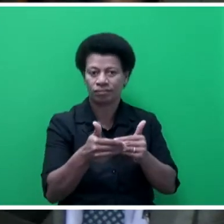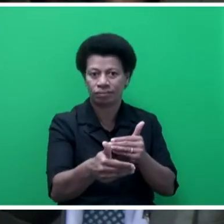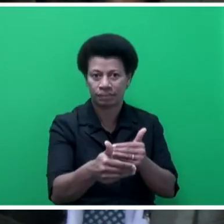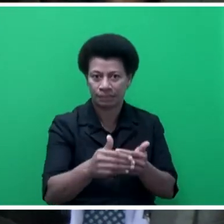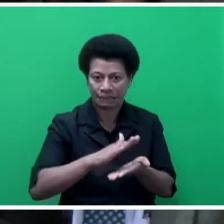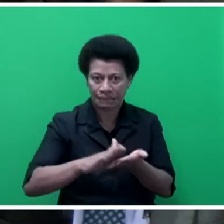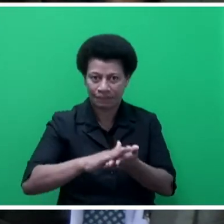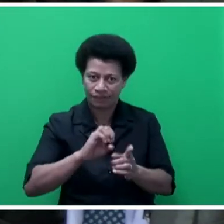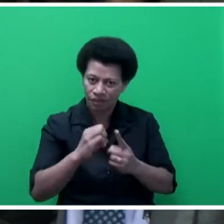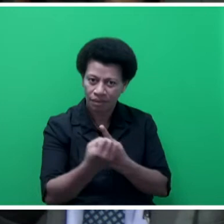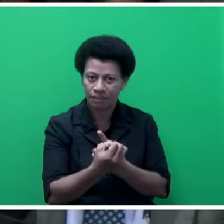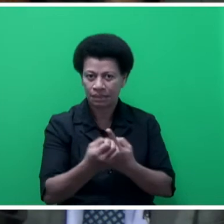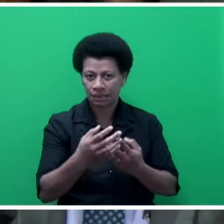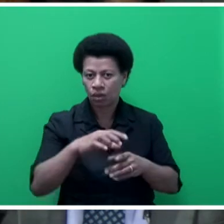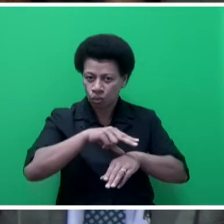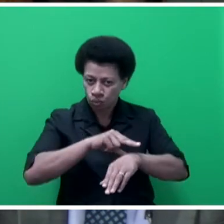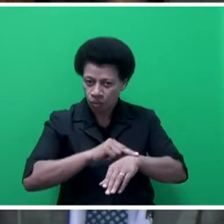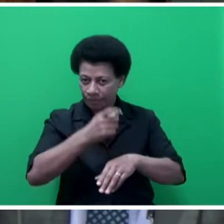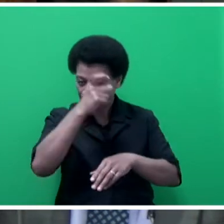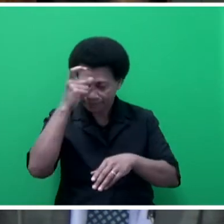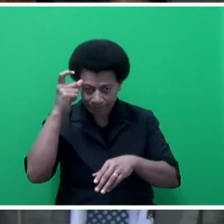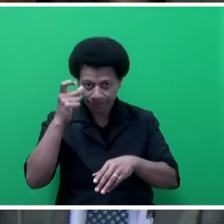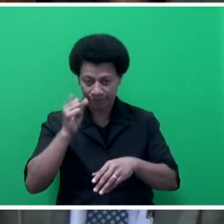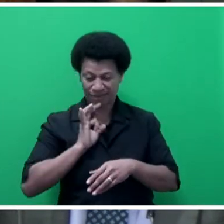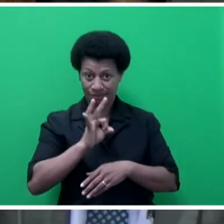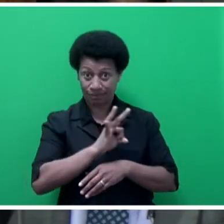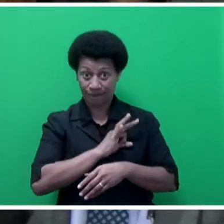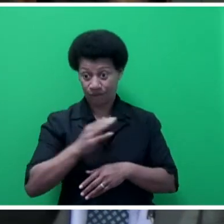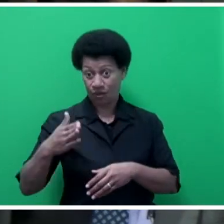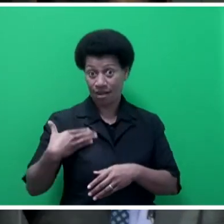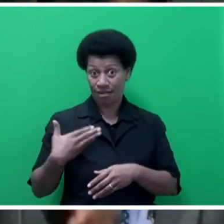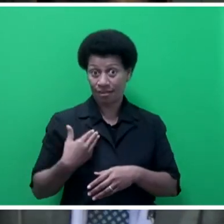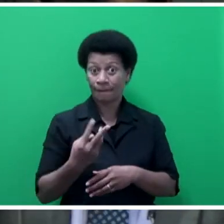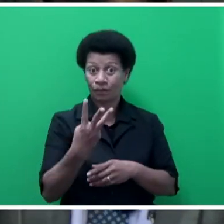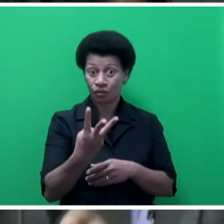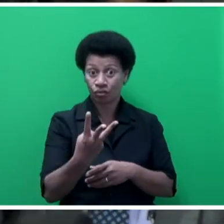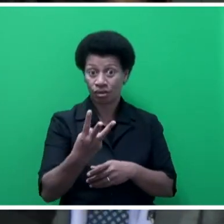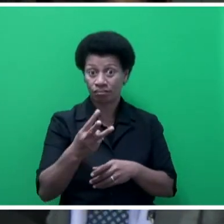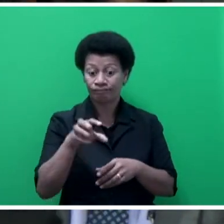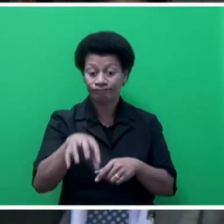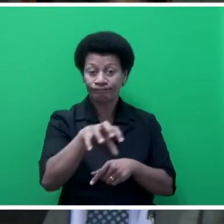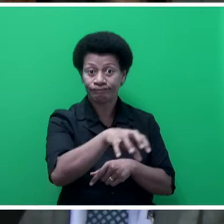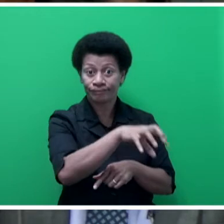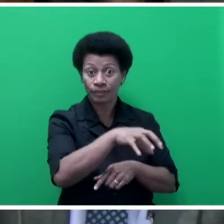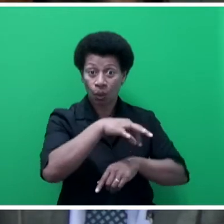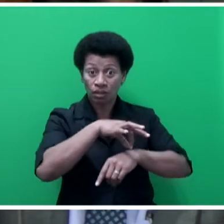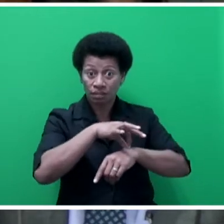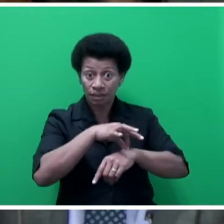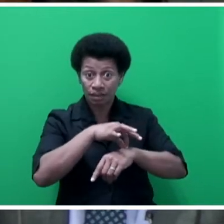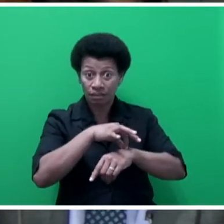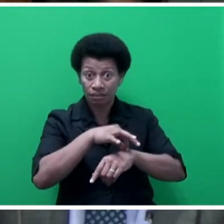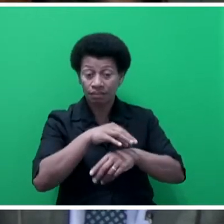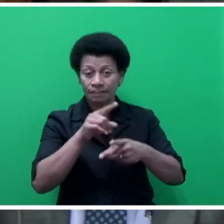and nurses and specialist staff from even the 3 main hospitals that have been deployed into the team. Mainstream